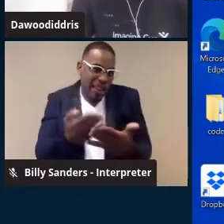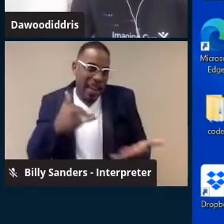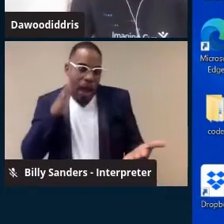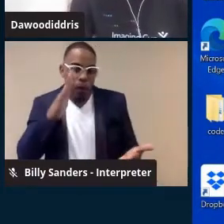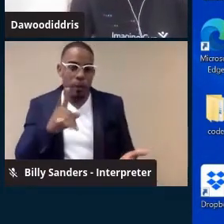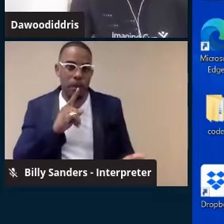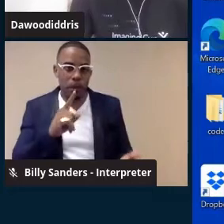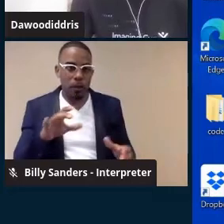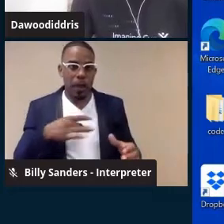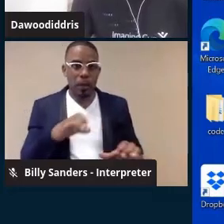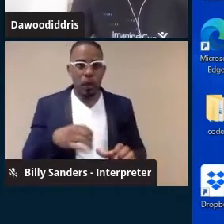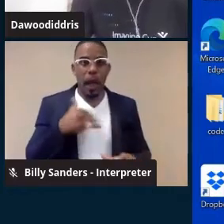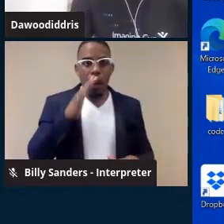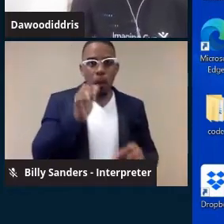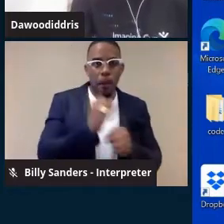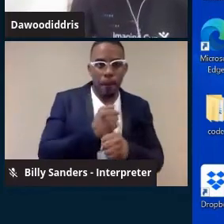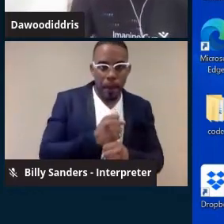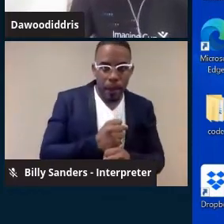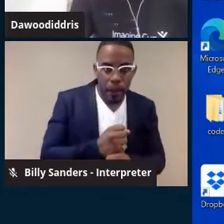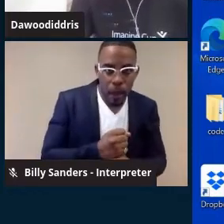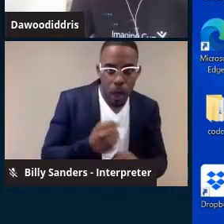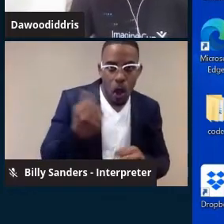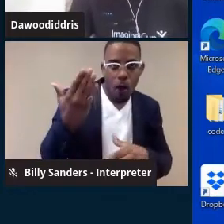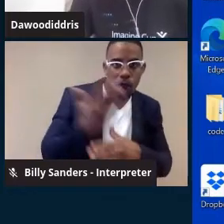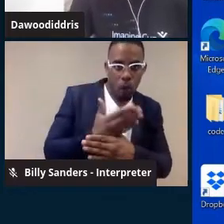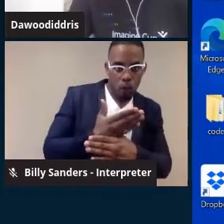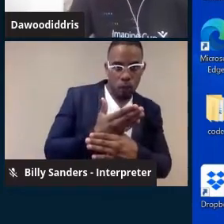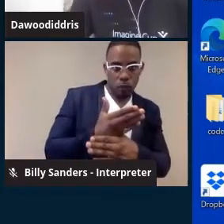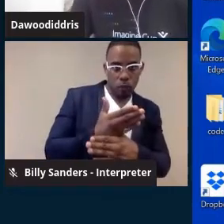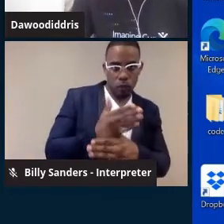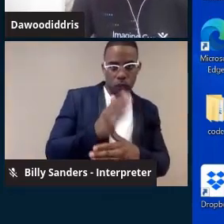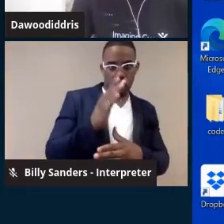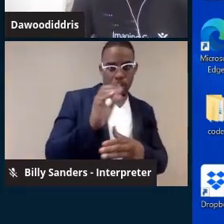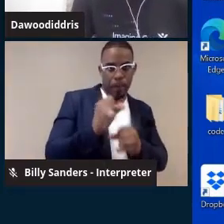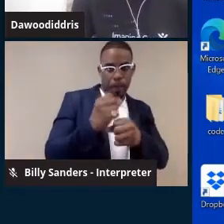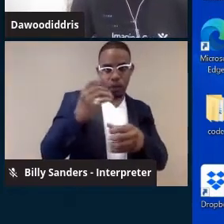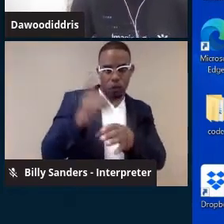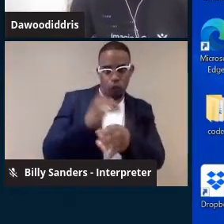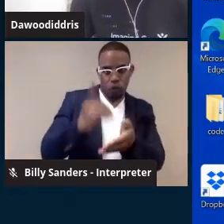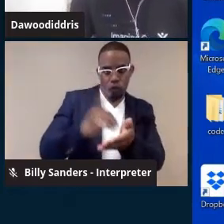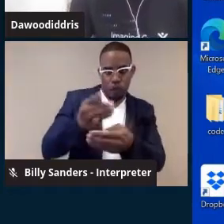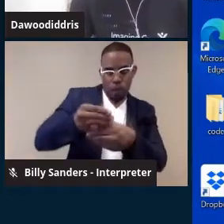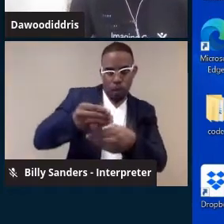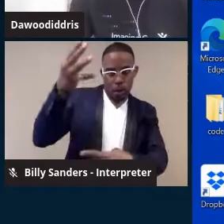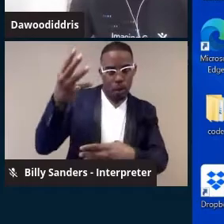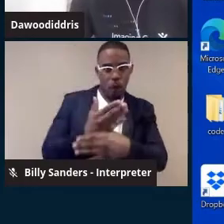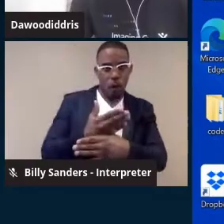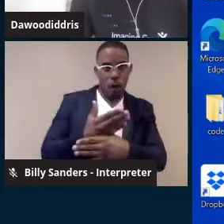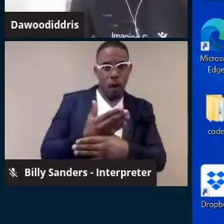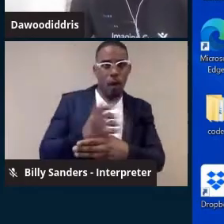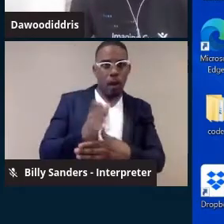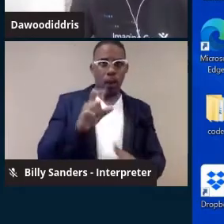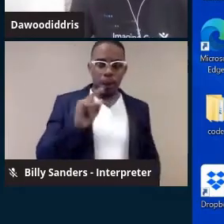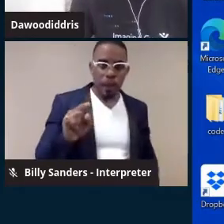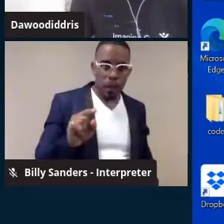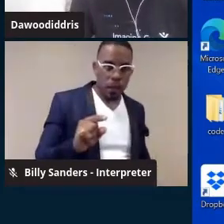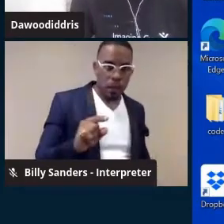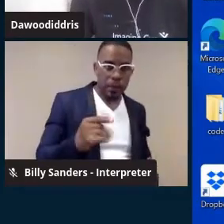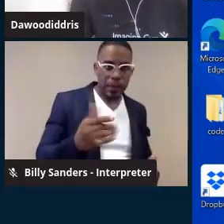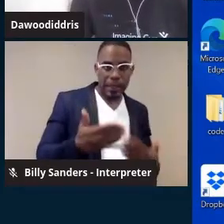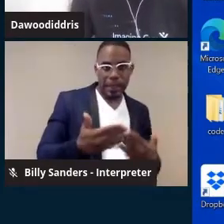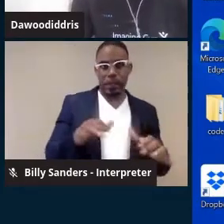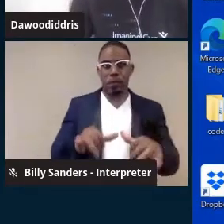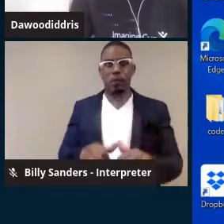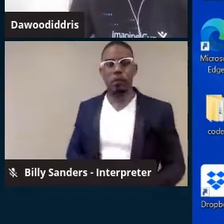try to do is actually to make a folder, all right? Make a directory. This directory is going to be called to-do build, all